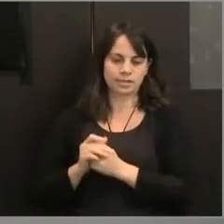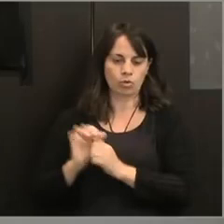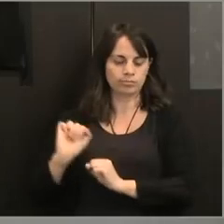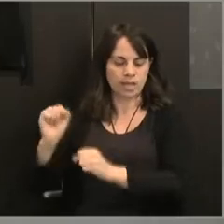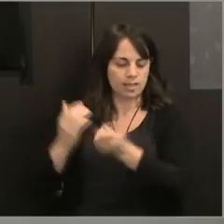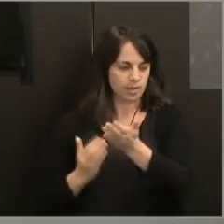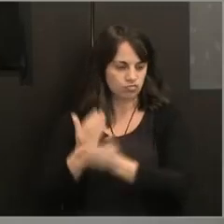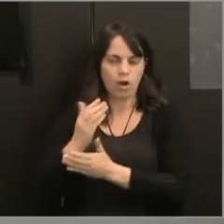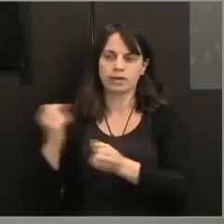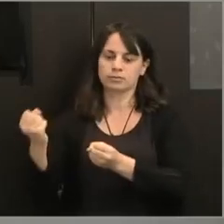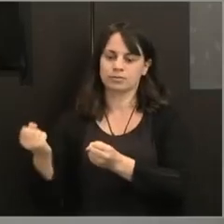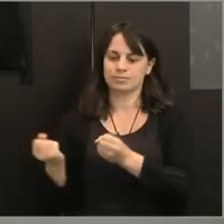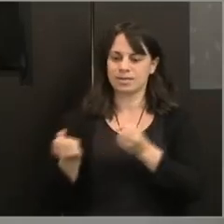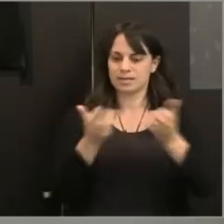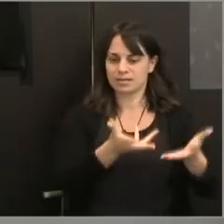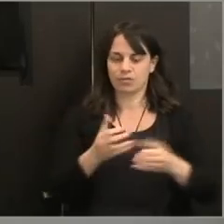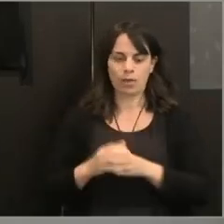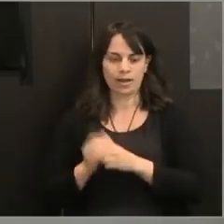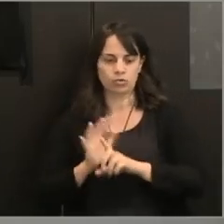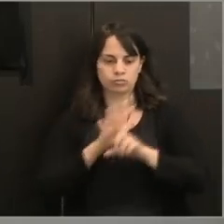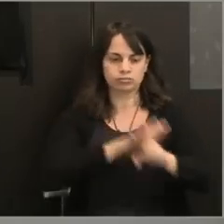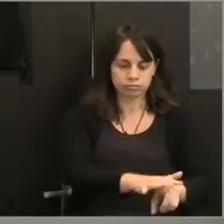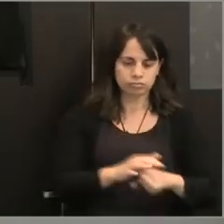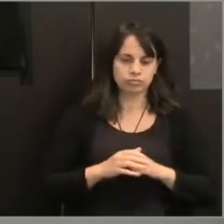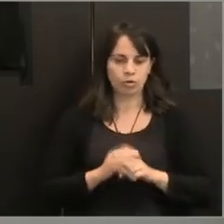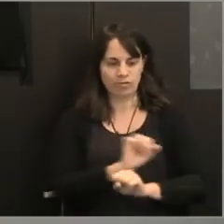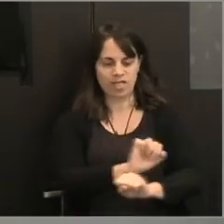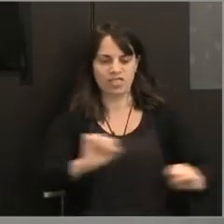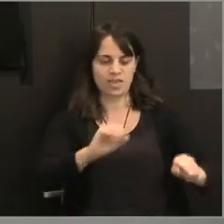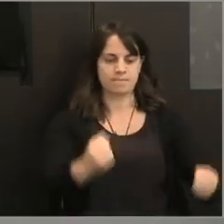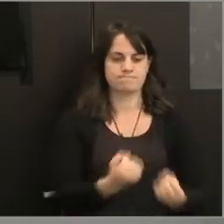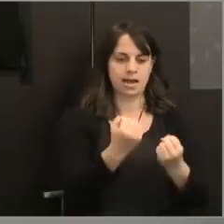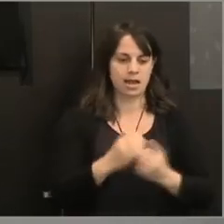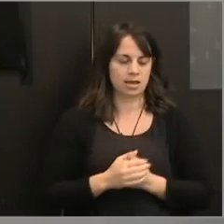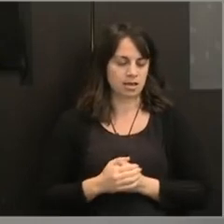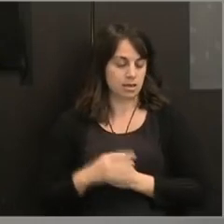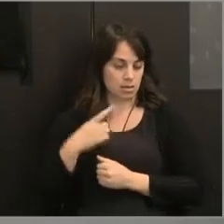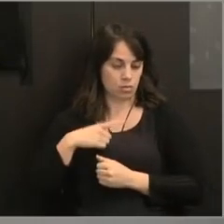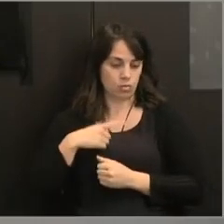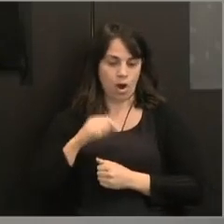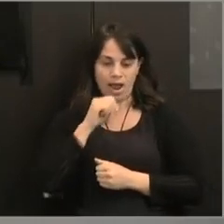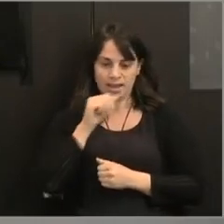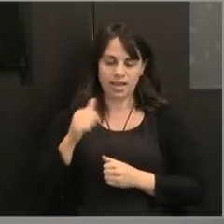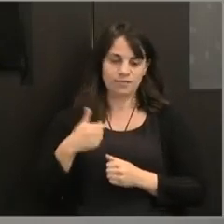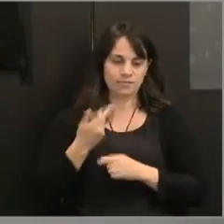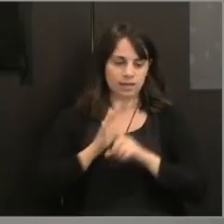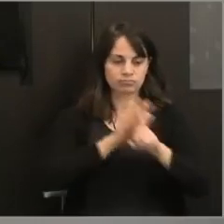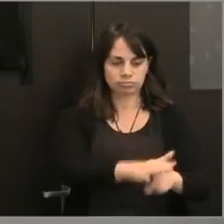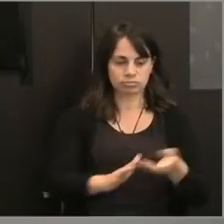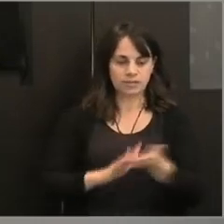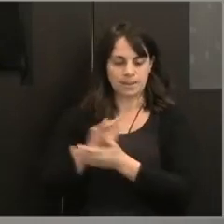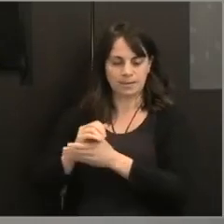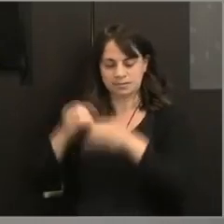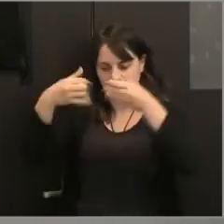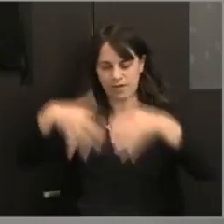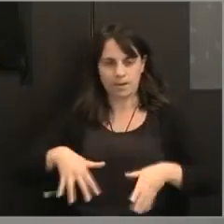or subordinate the mana of the collective, because to do so would have been to give away the whakapapa